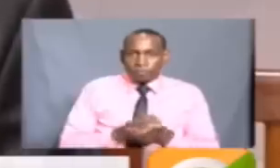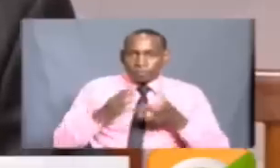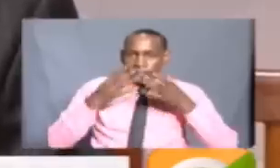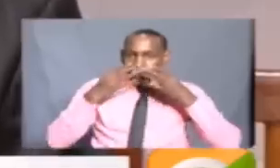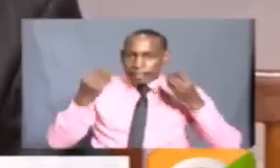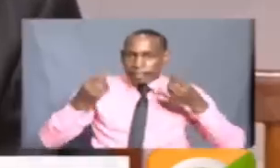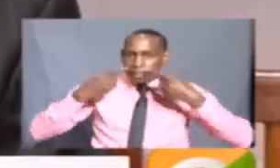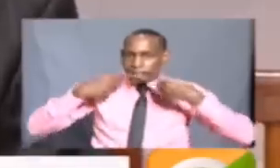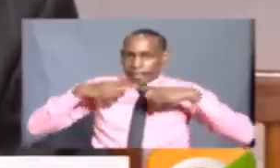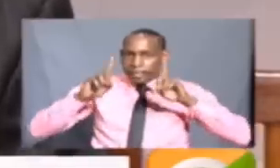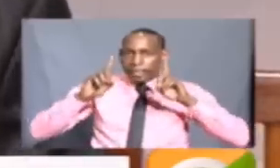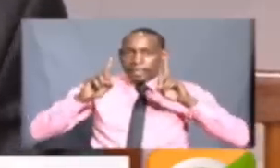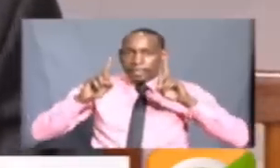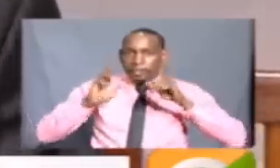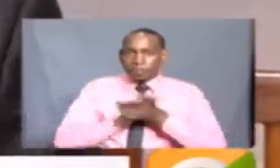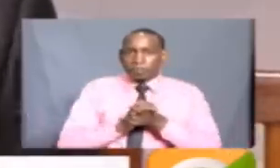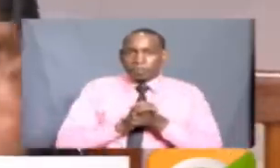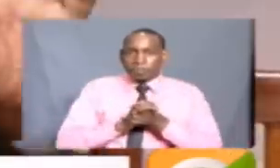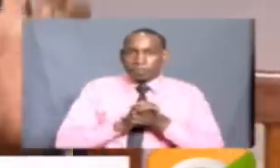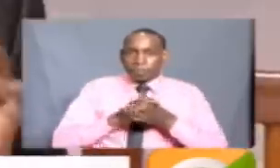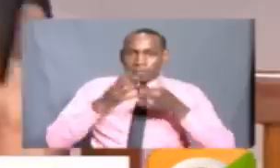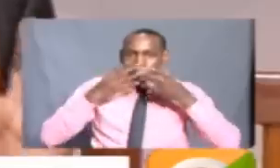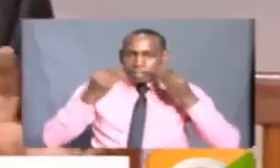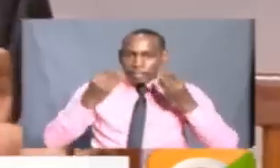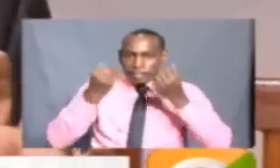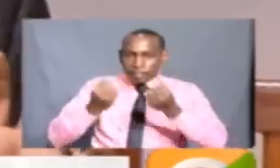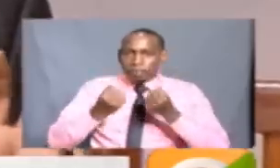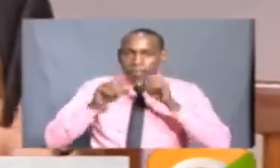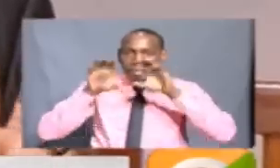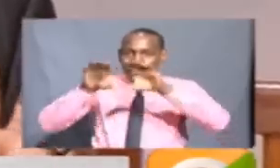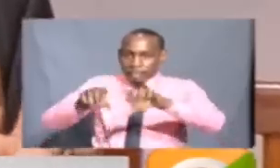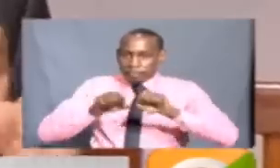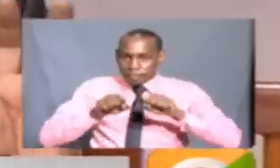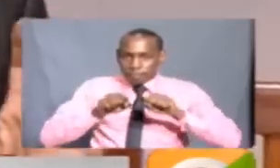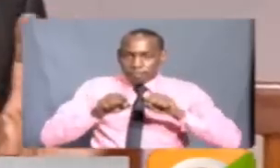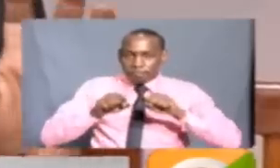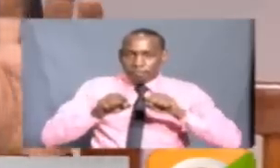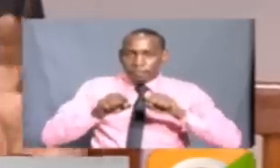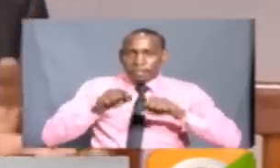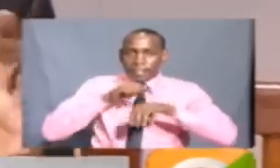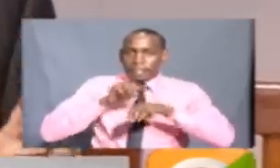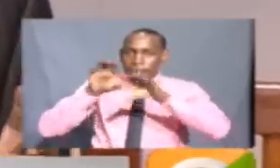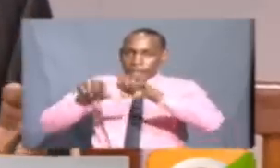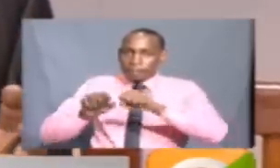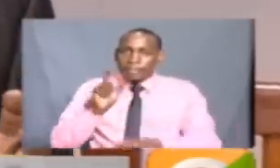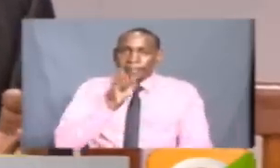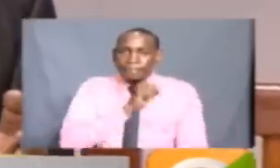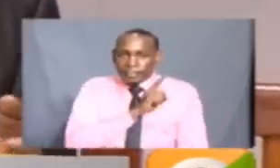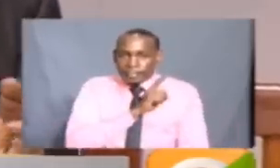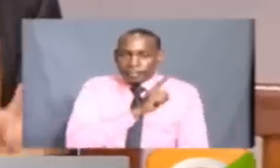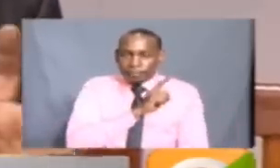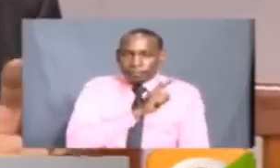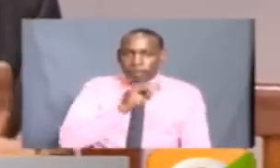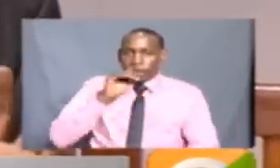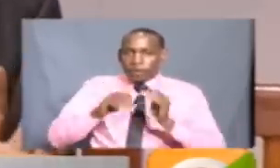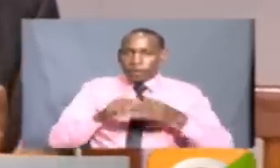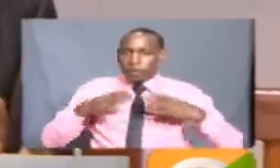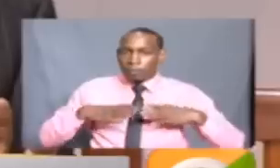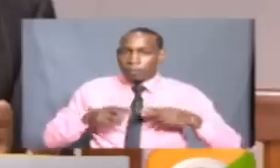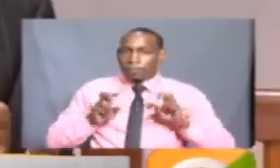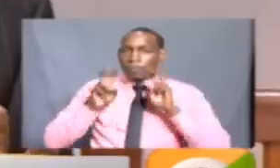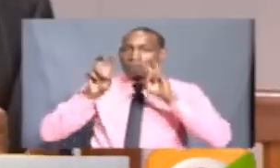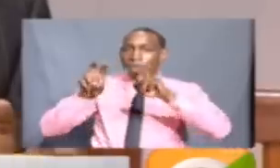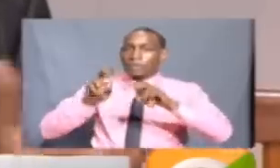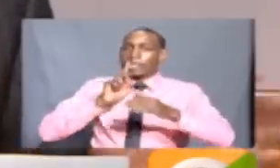proclaim its tigritude. It pounces. Mm-hmm. And when it has pounced, everybody looks and